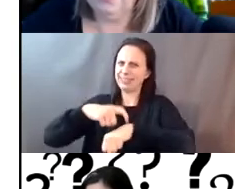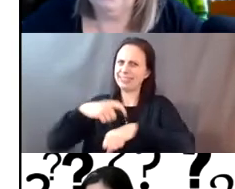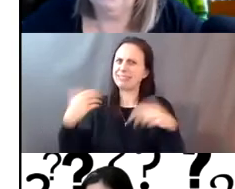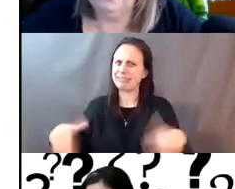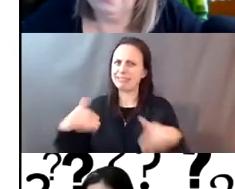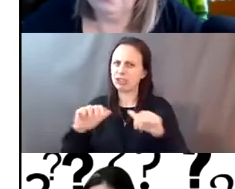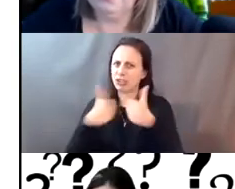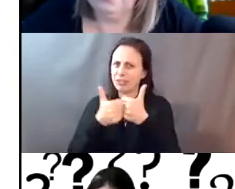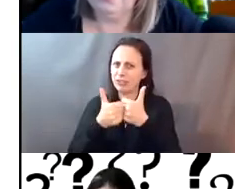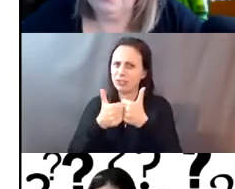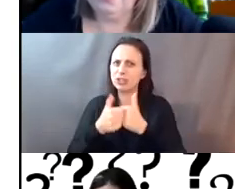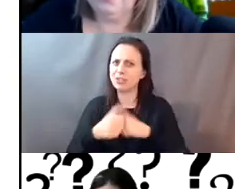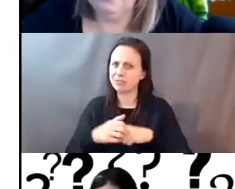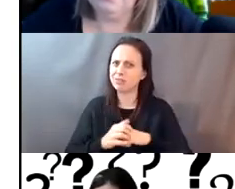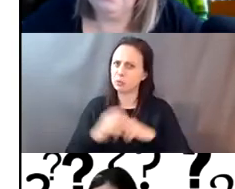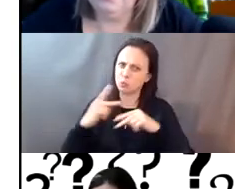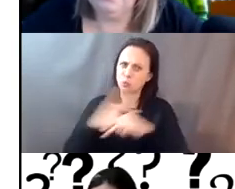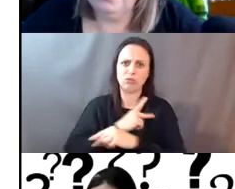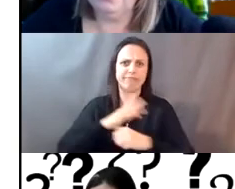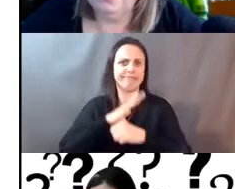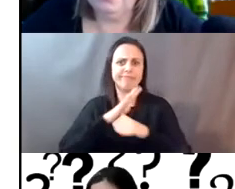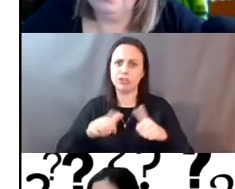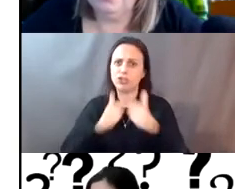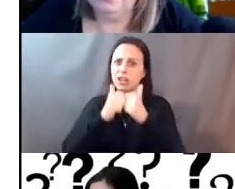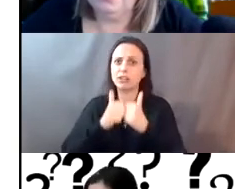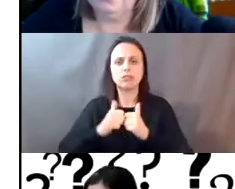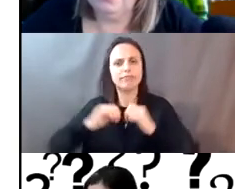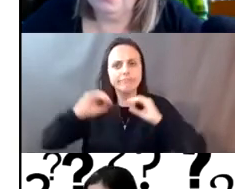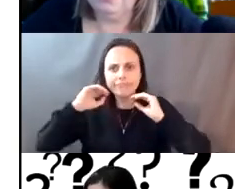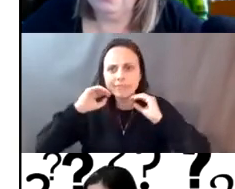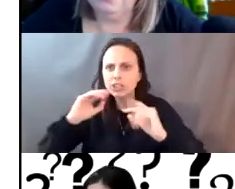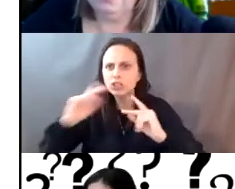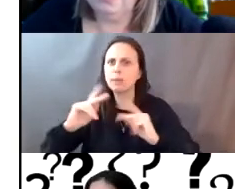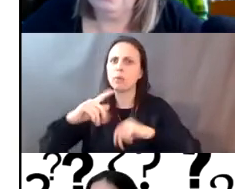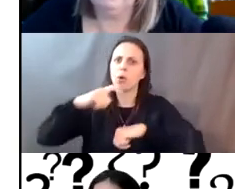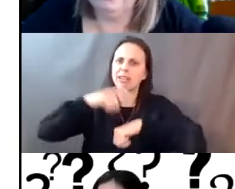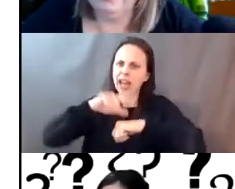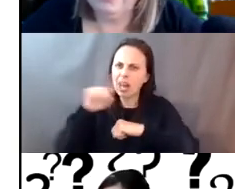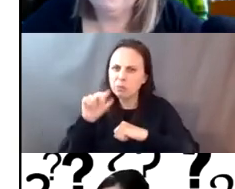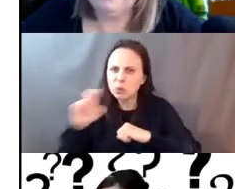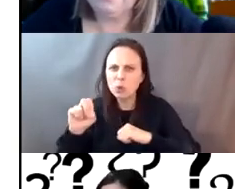always one of the biggest challenges of educating people what time zone.